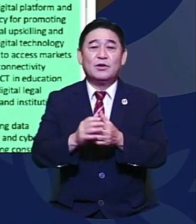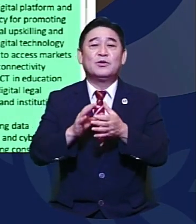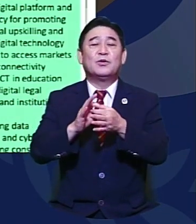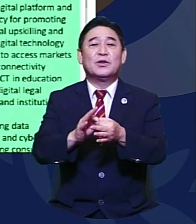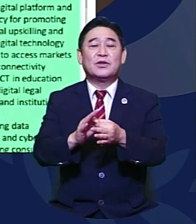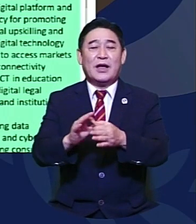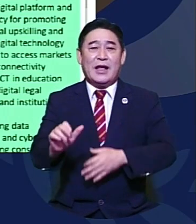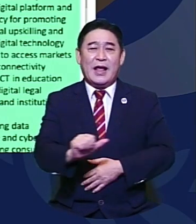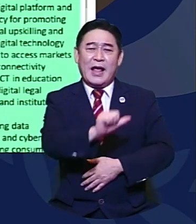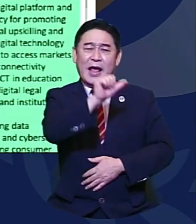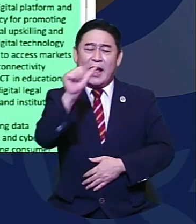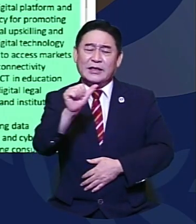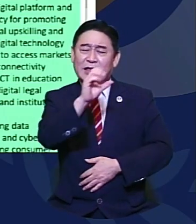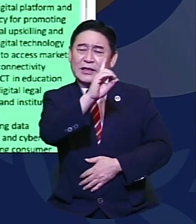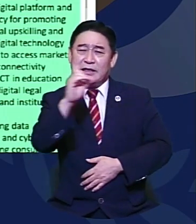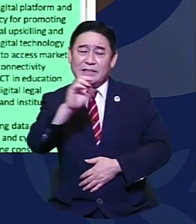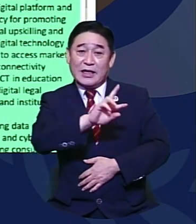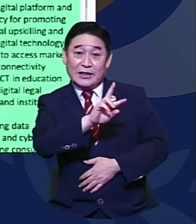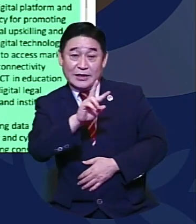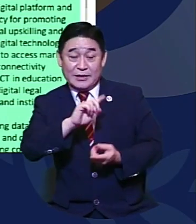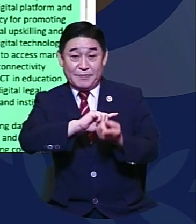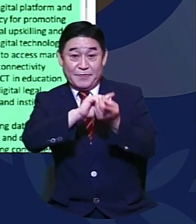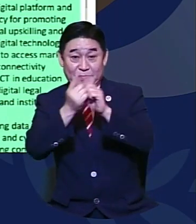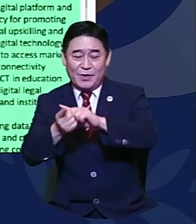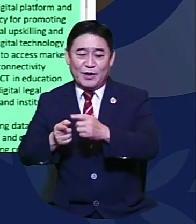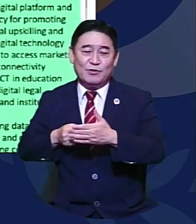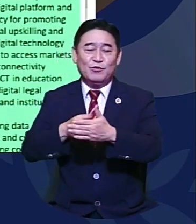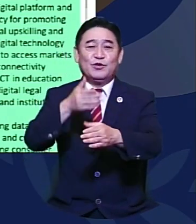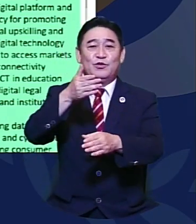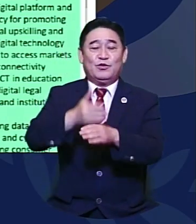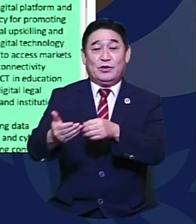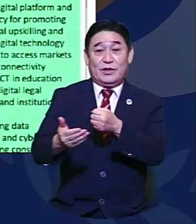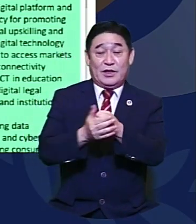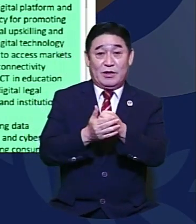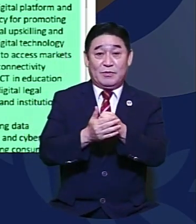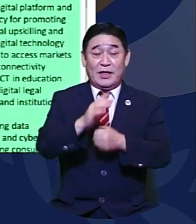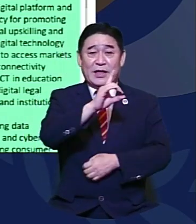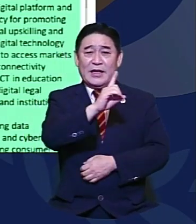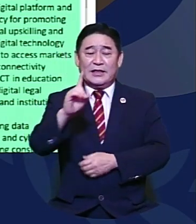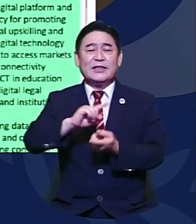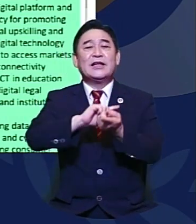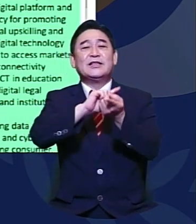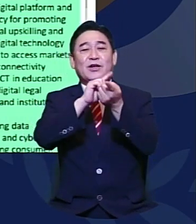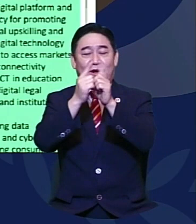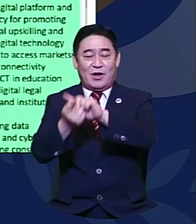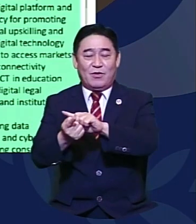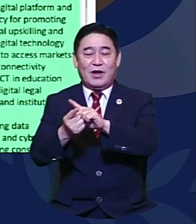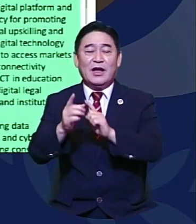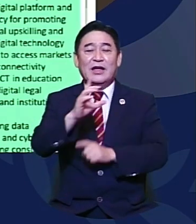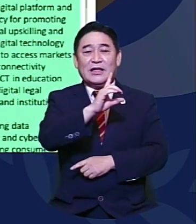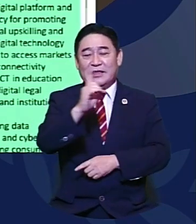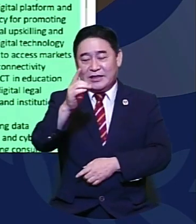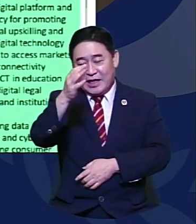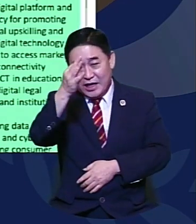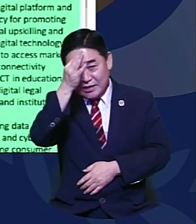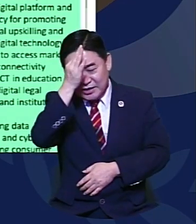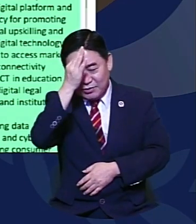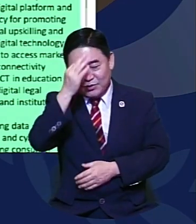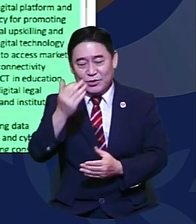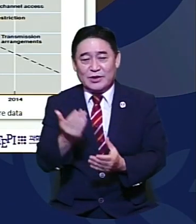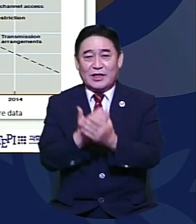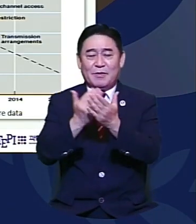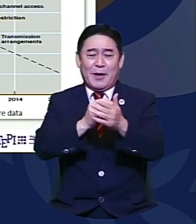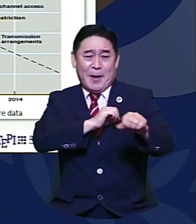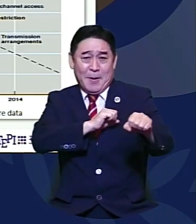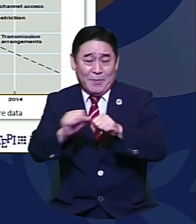So we can notice a lot of digital transformation and digital kind of technology development efforts from the many